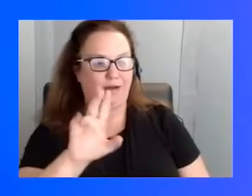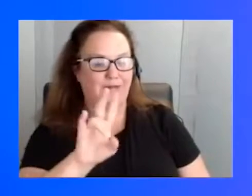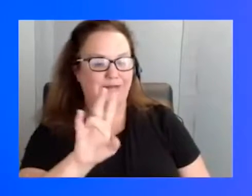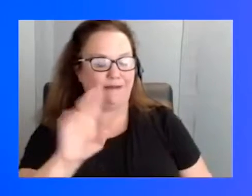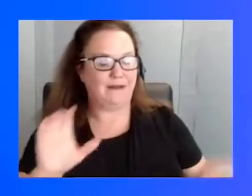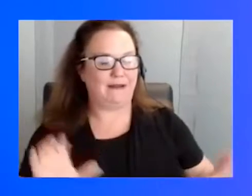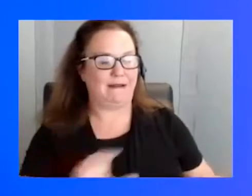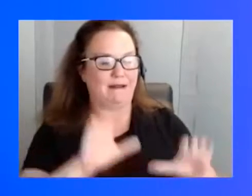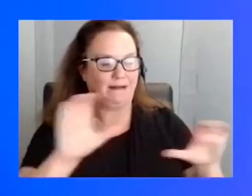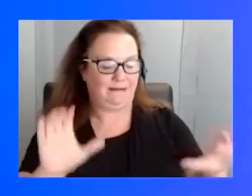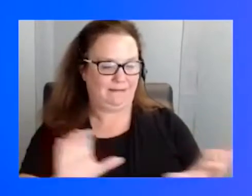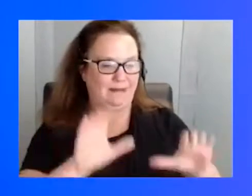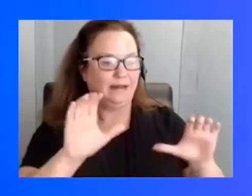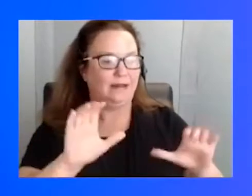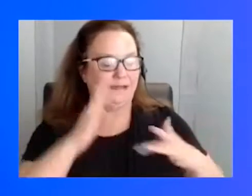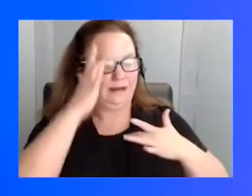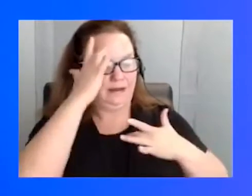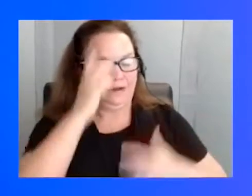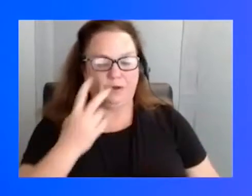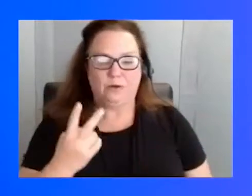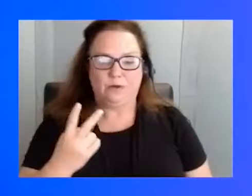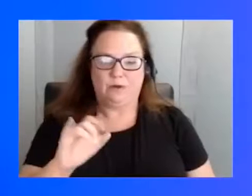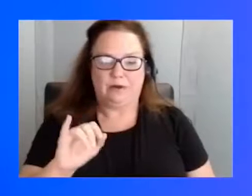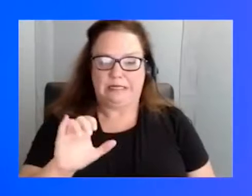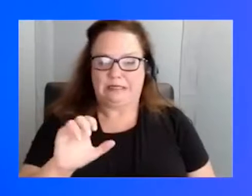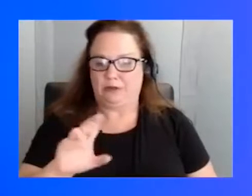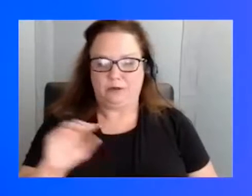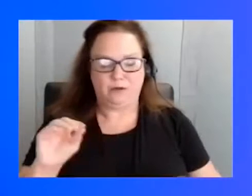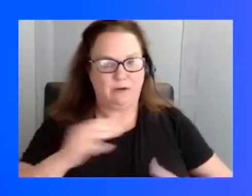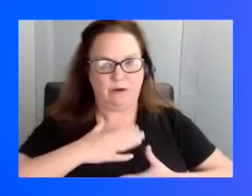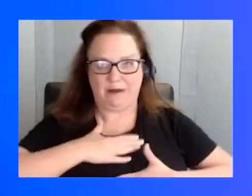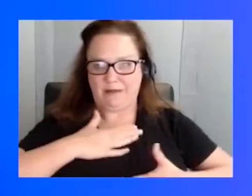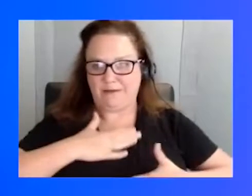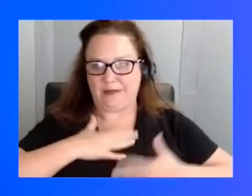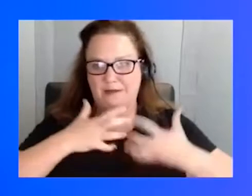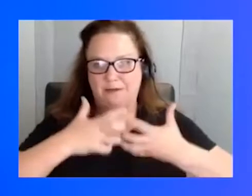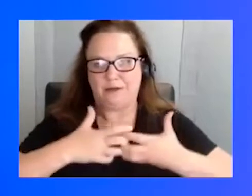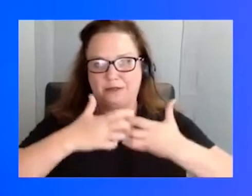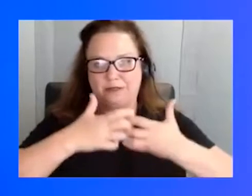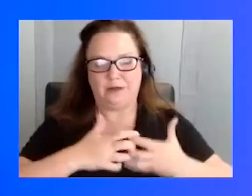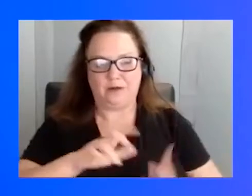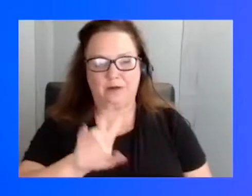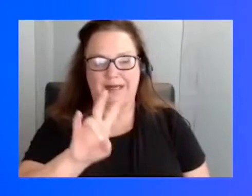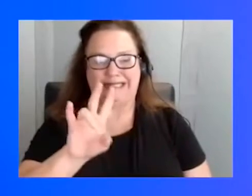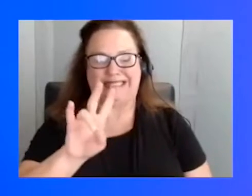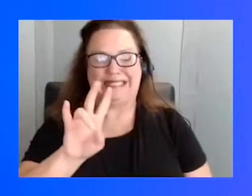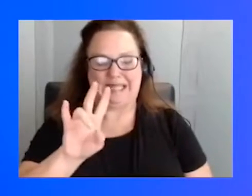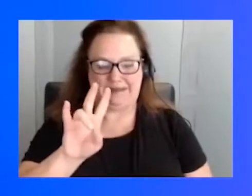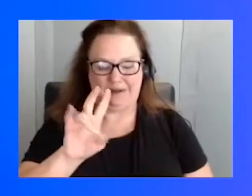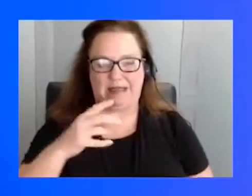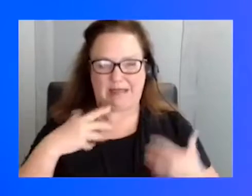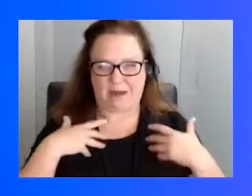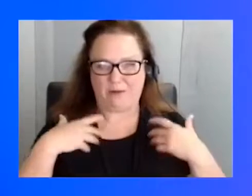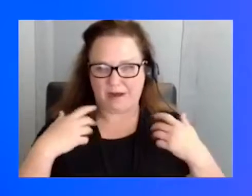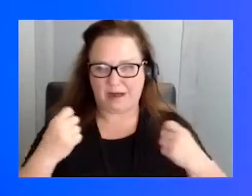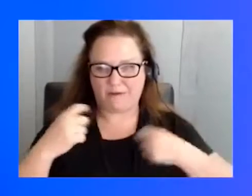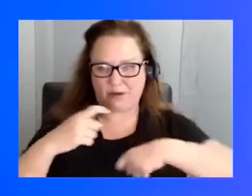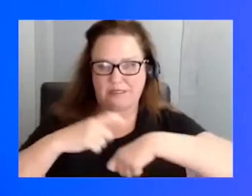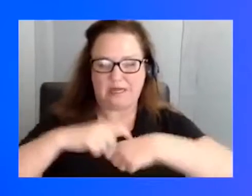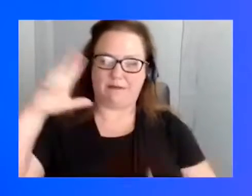infections, 2 in the ICU, but none on the ventilator. We also have 7 in that recovery period, so a total of